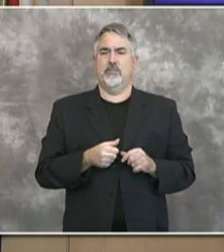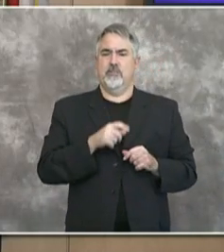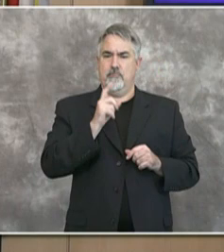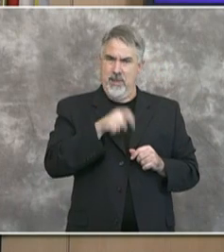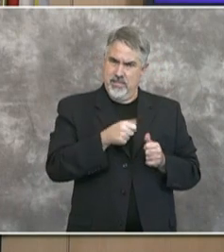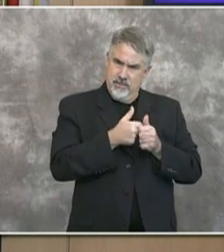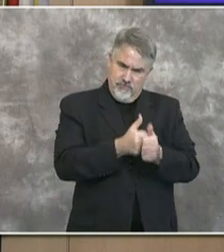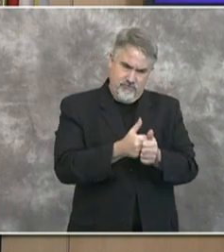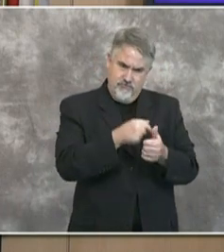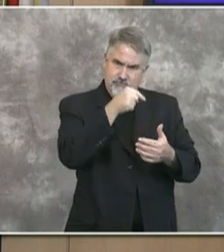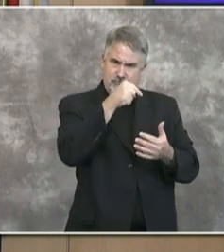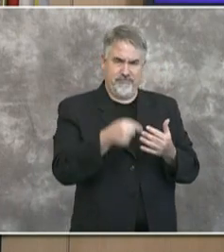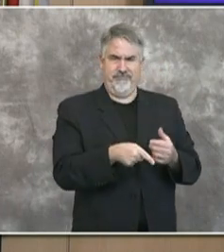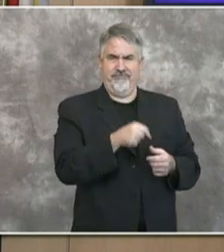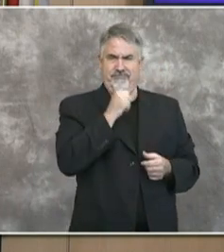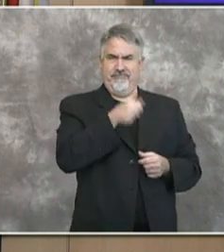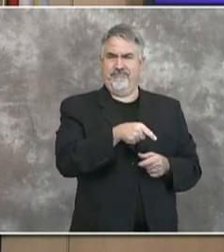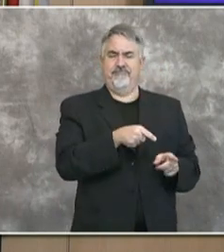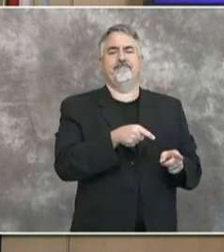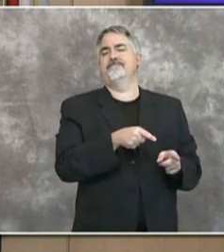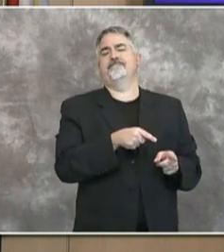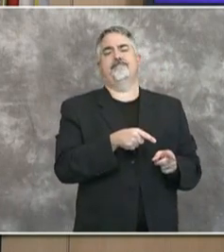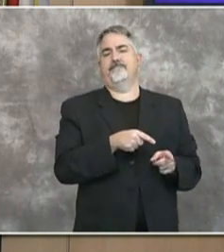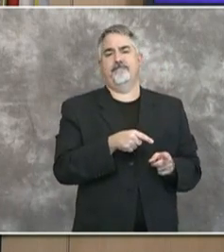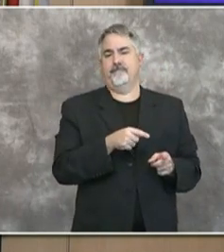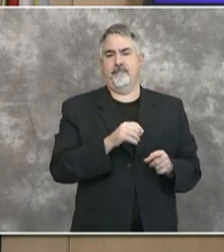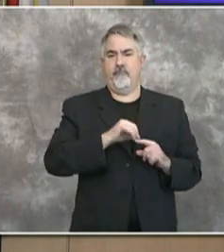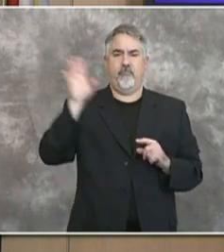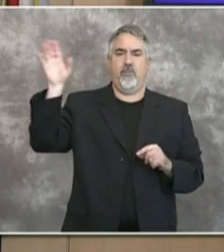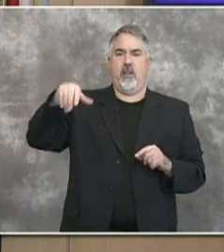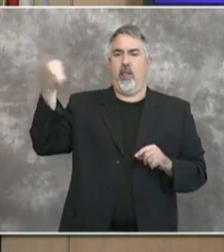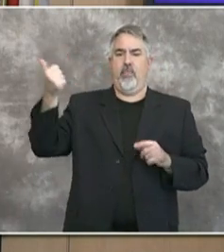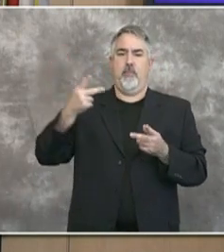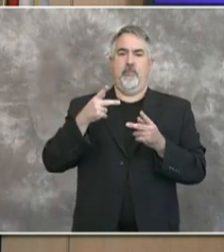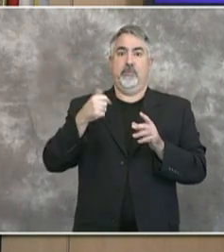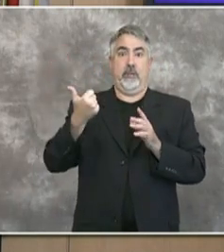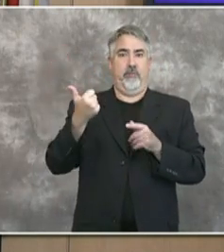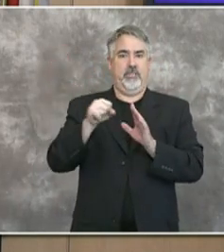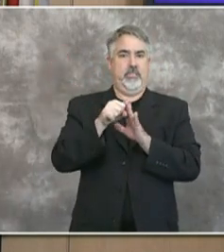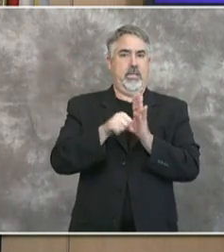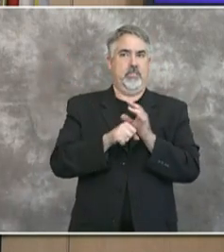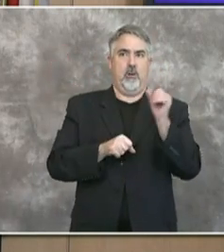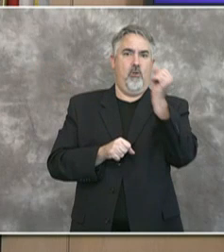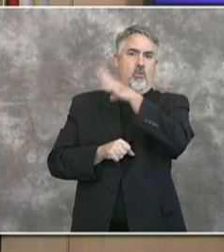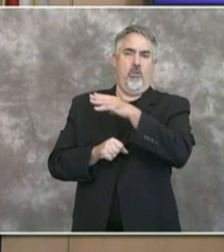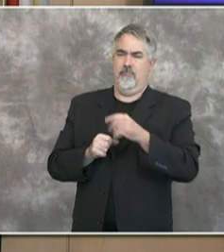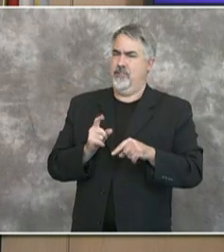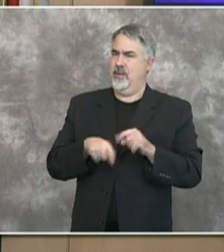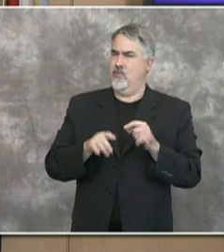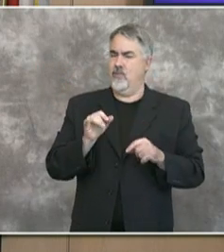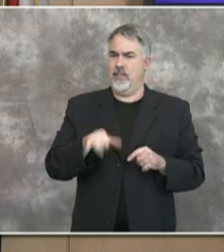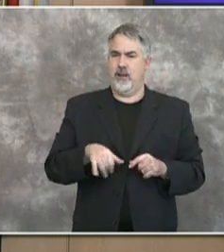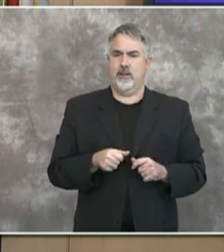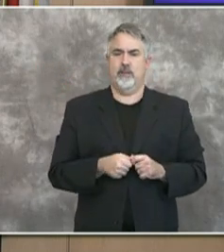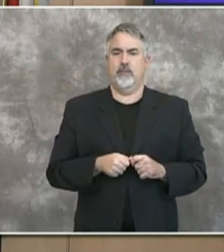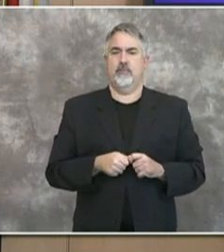do that sort of activity. And we learned that the the antibody test that they were using